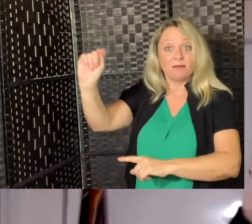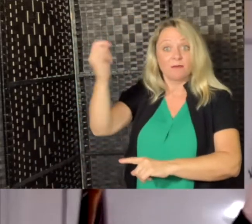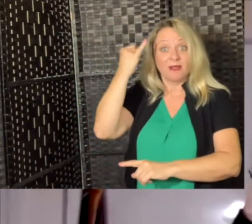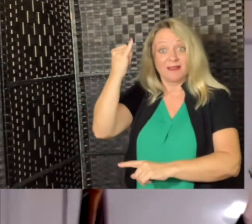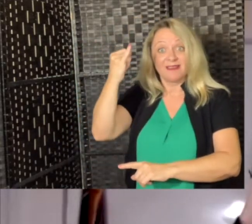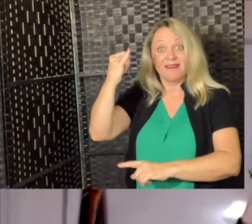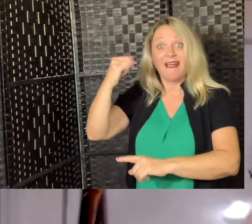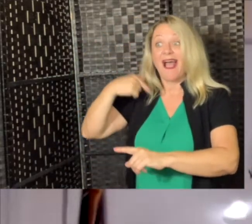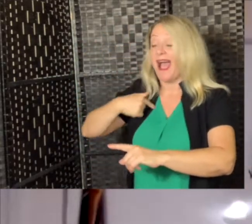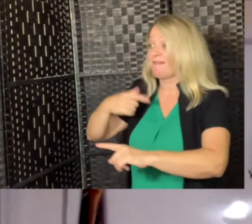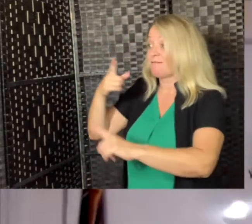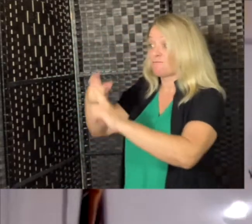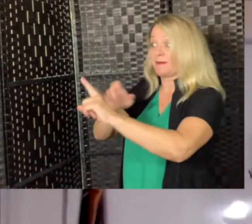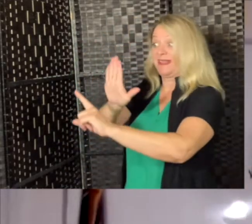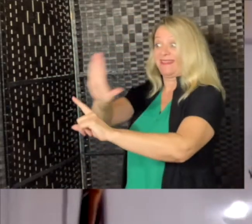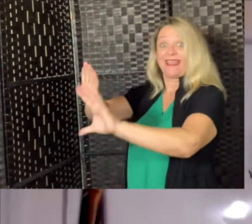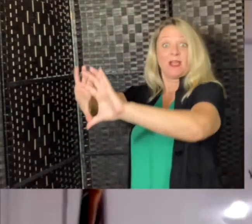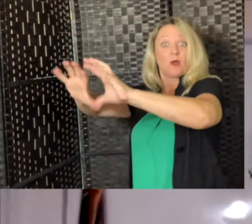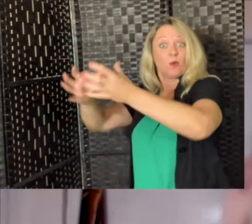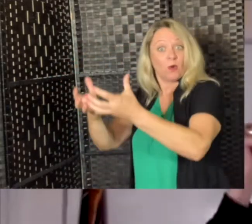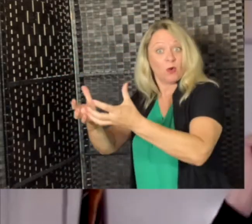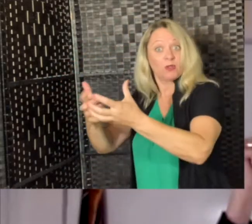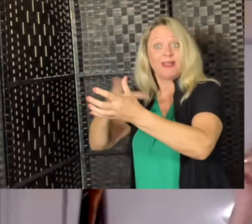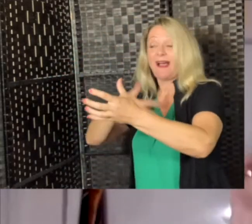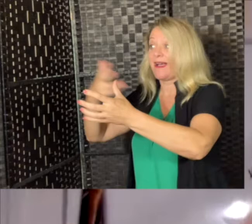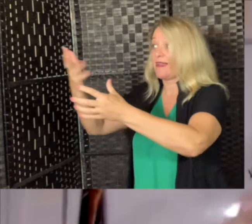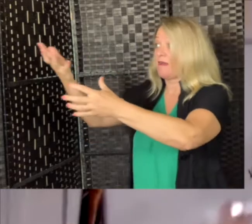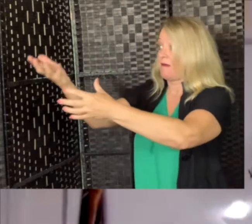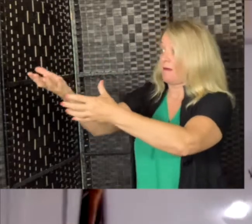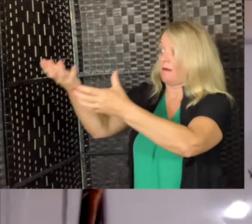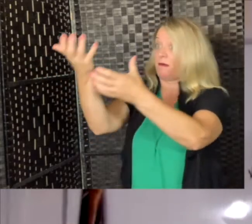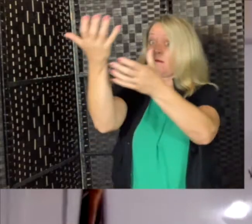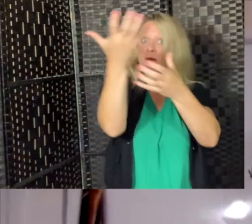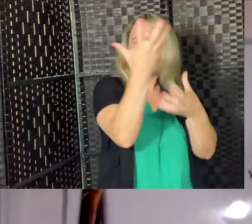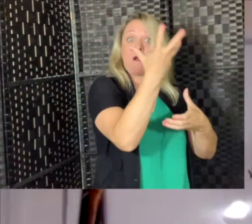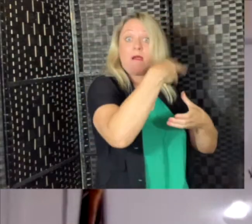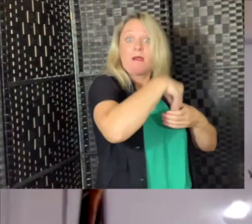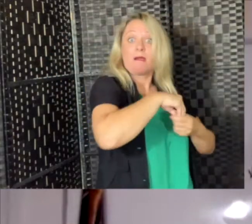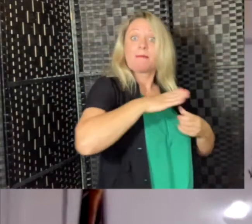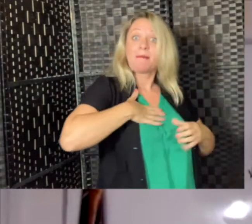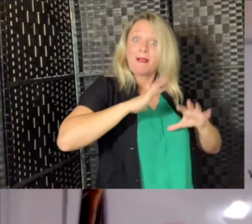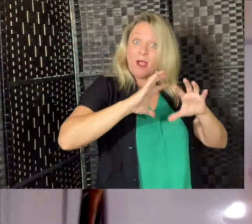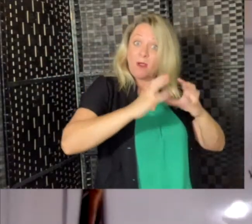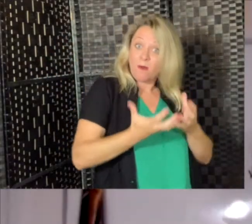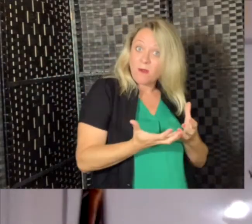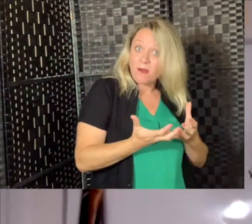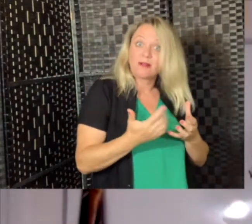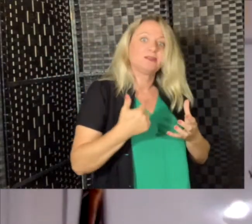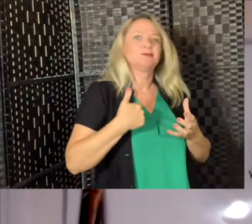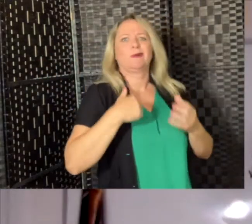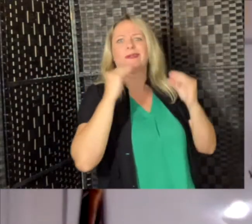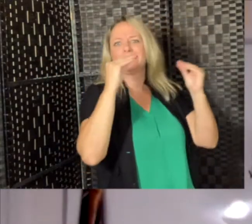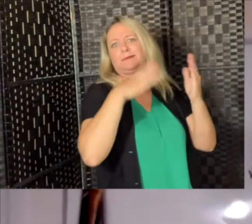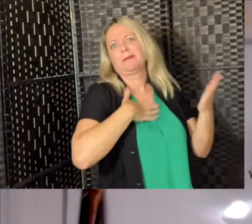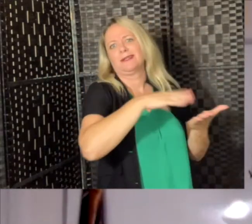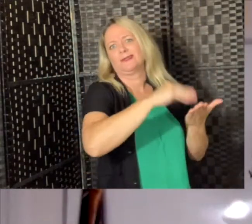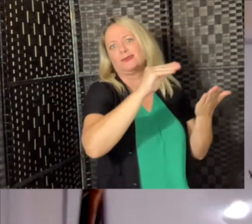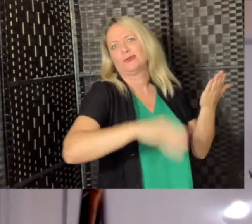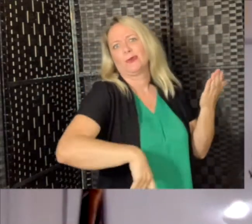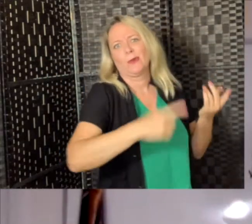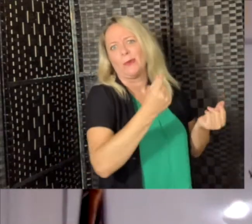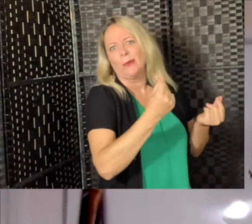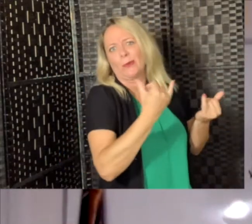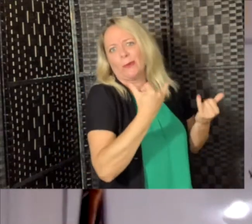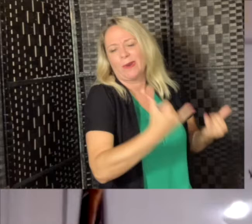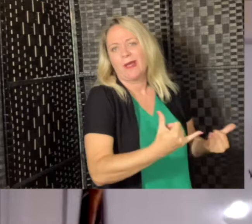to do this. If you're getting up in the middle of teaching, just do this so everybody knows what's happening. Anyway, that was a little travel to